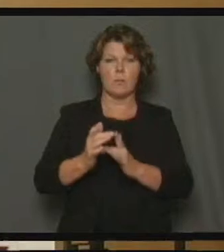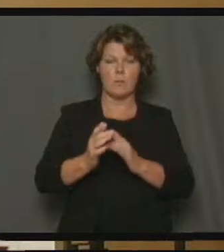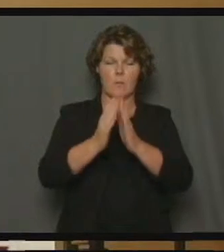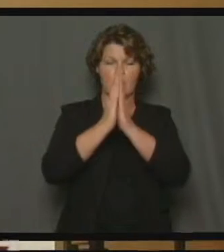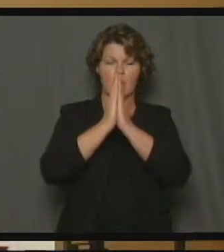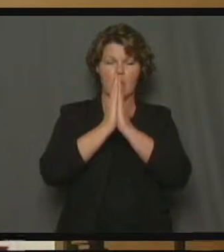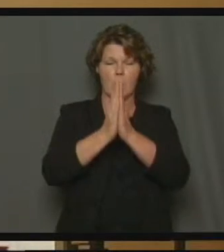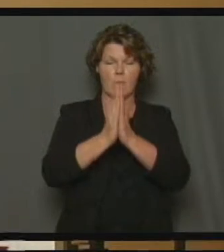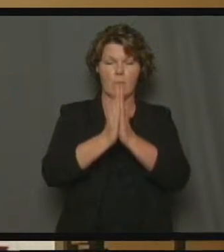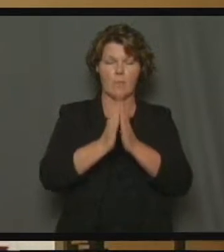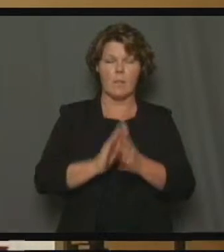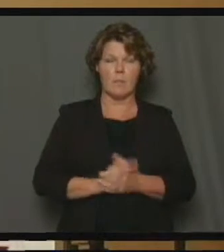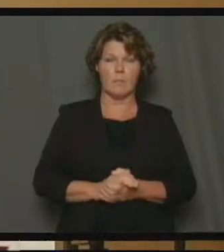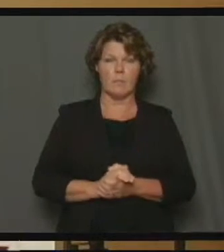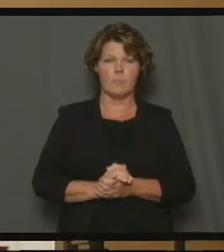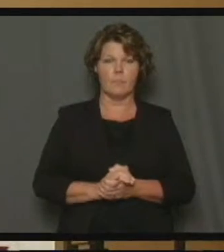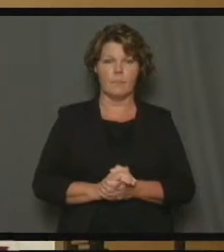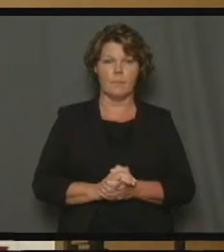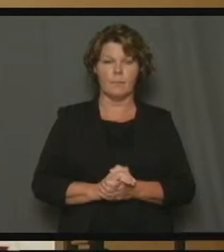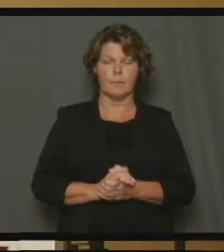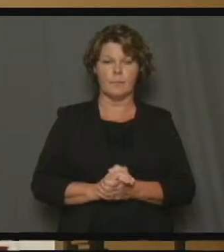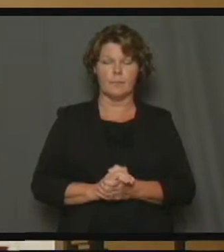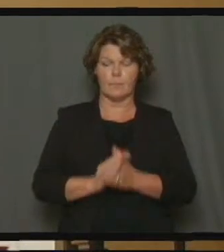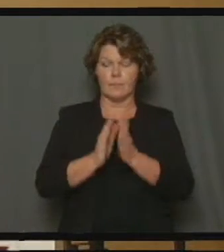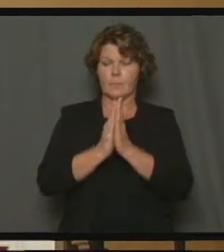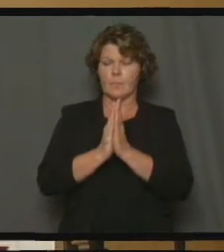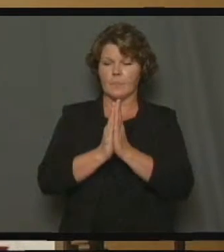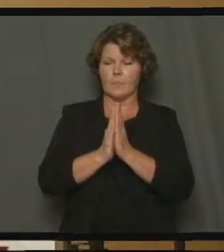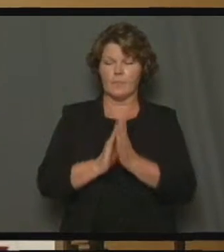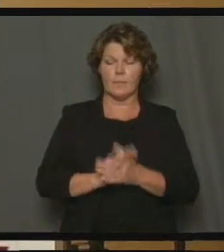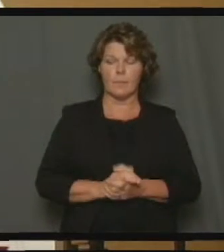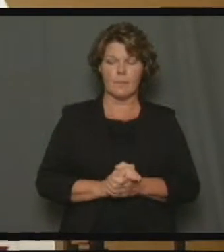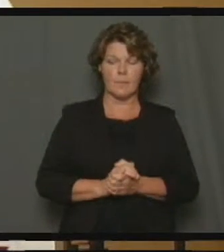Jesus. Amen. Let us pray.